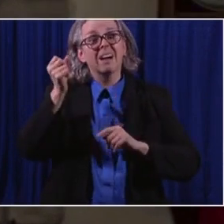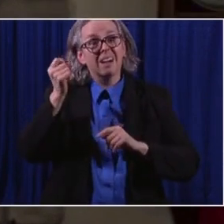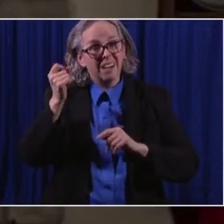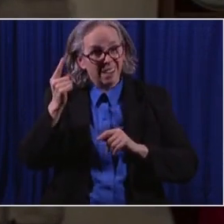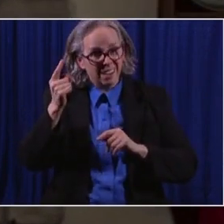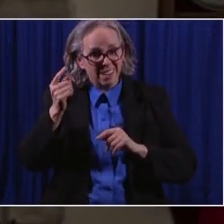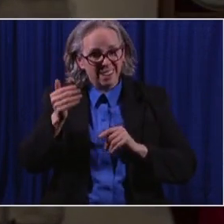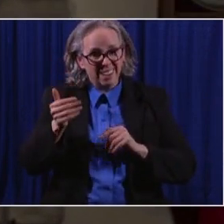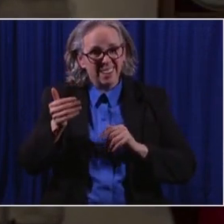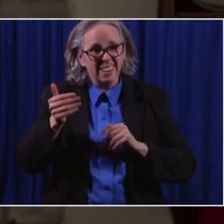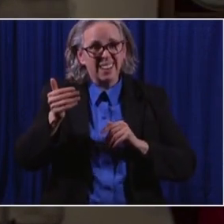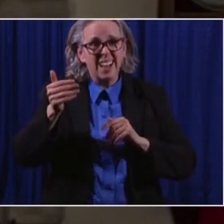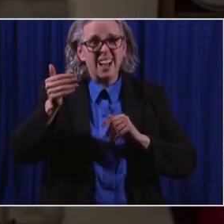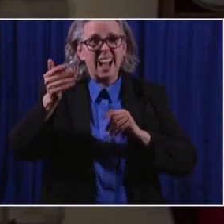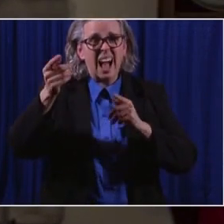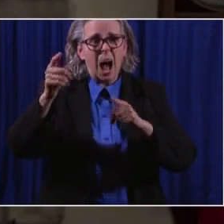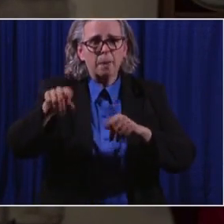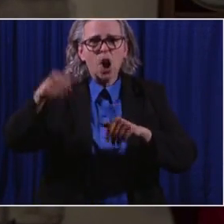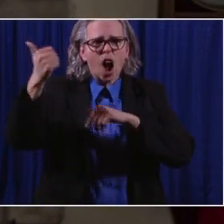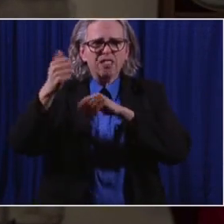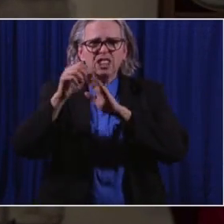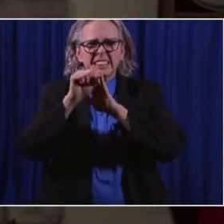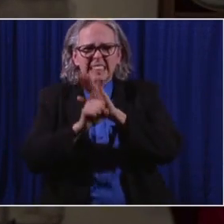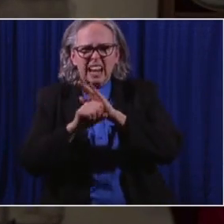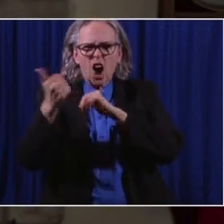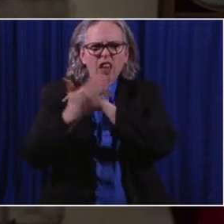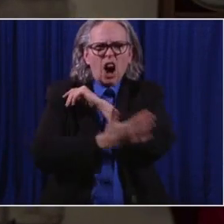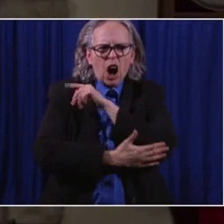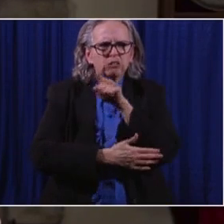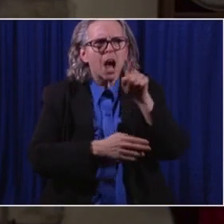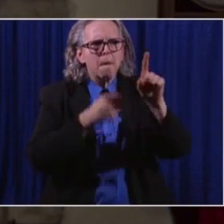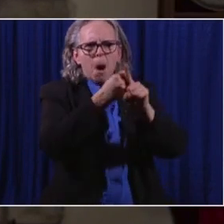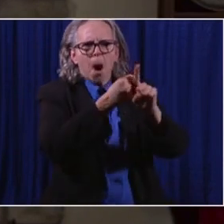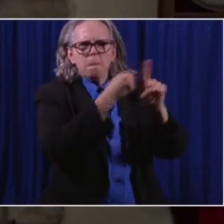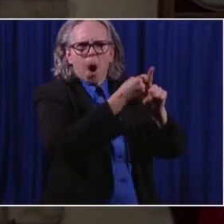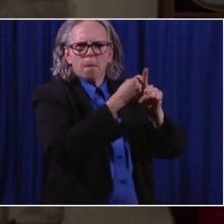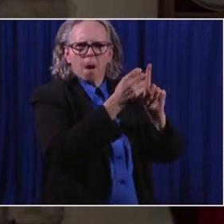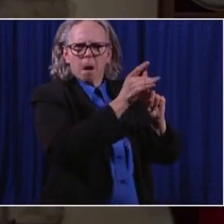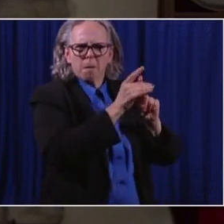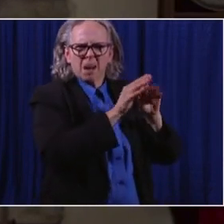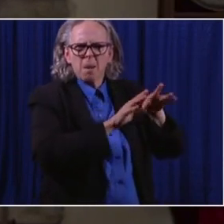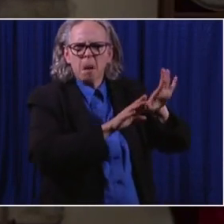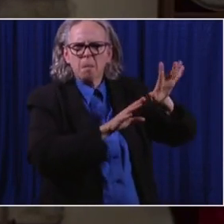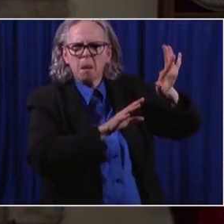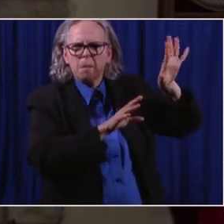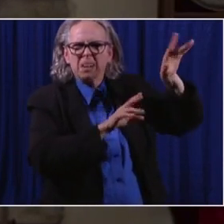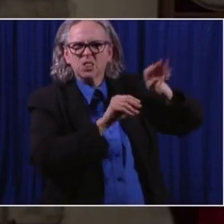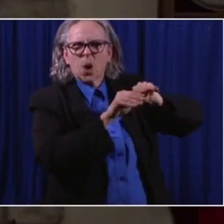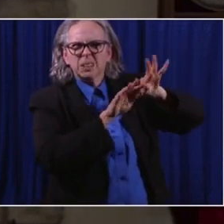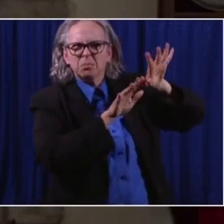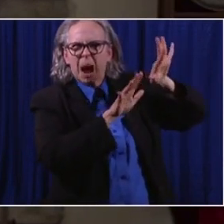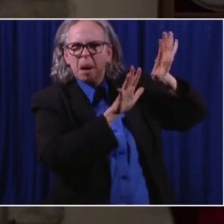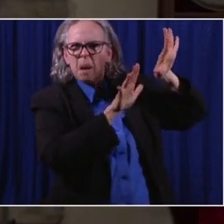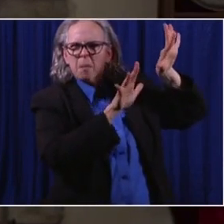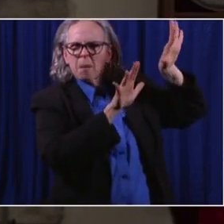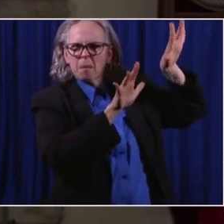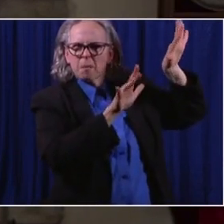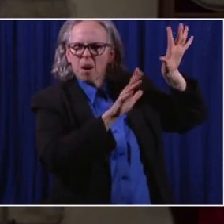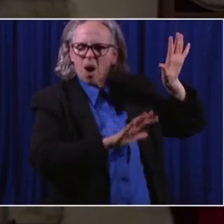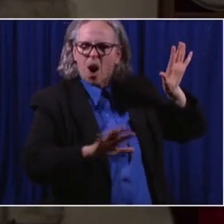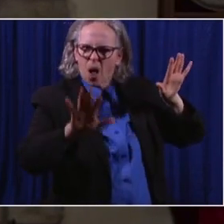other states. We've seen in other countries that it goes out and it permeates into the rural areas. And